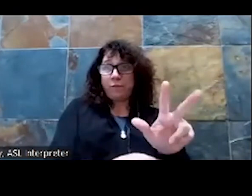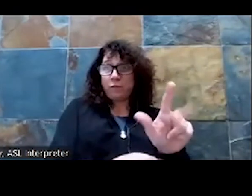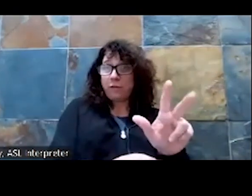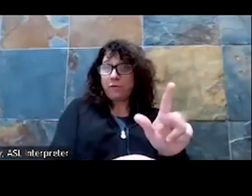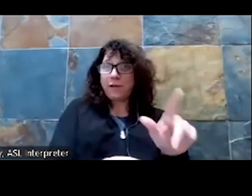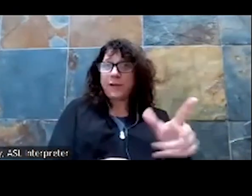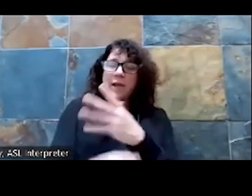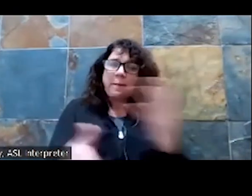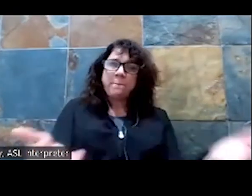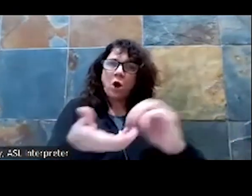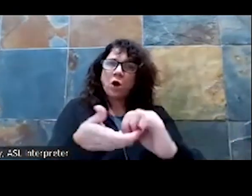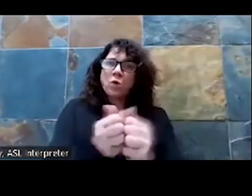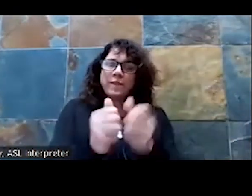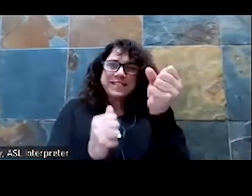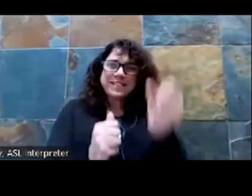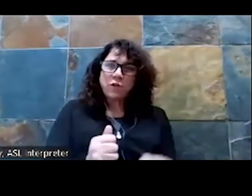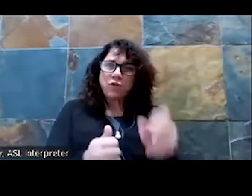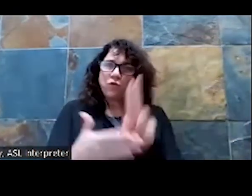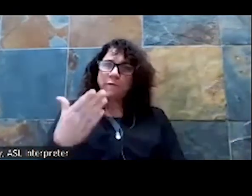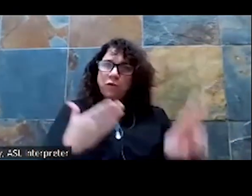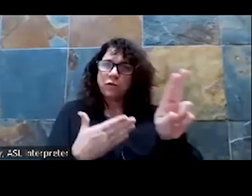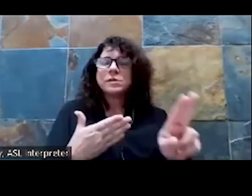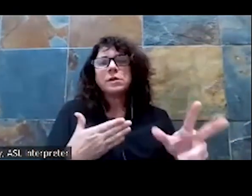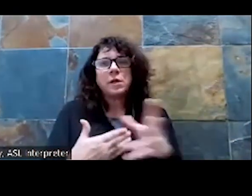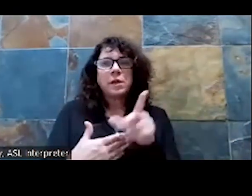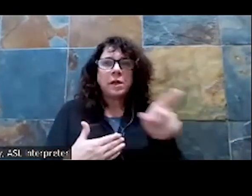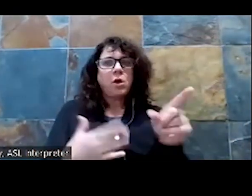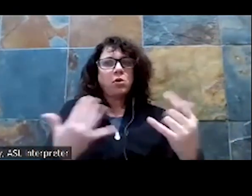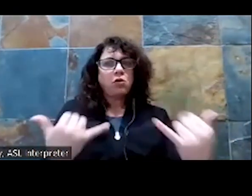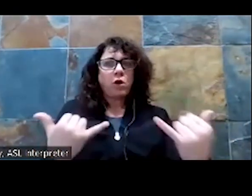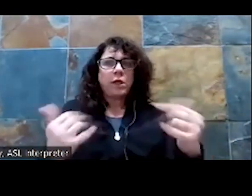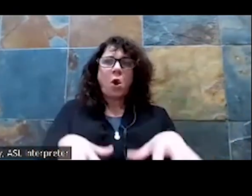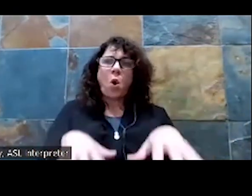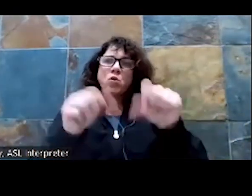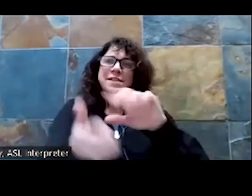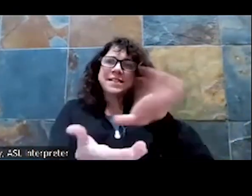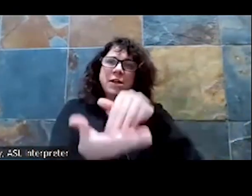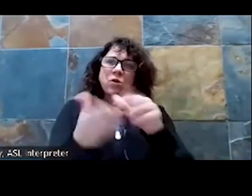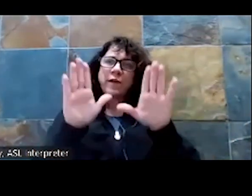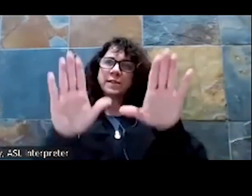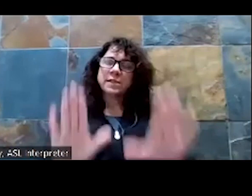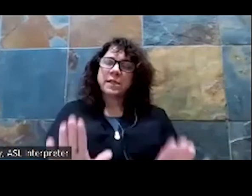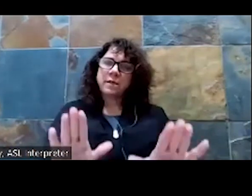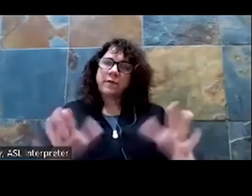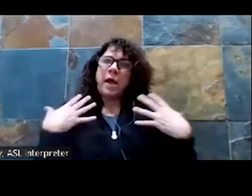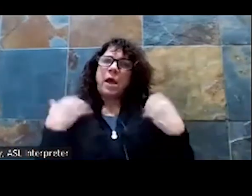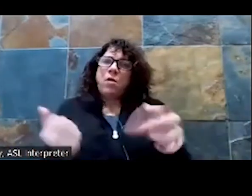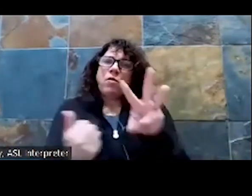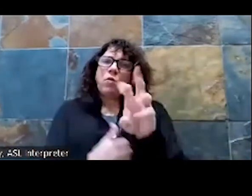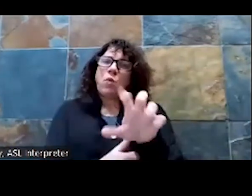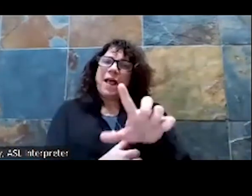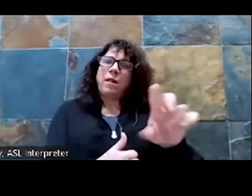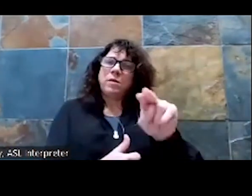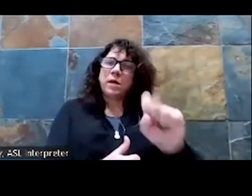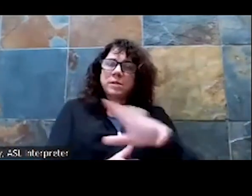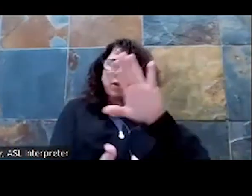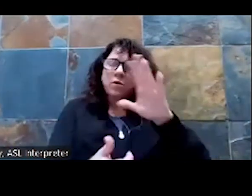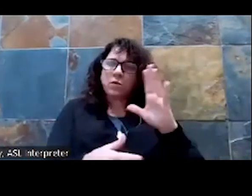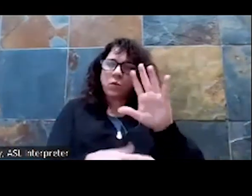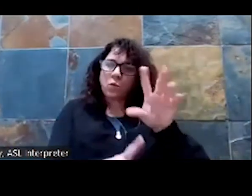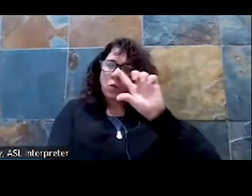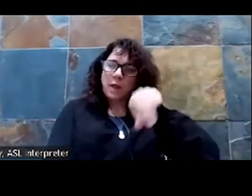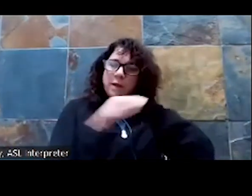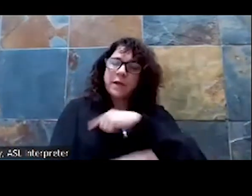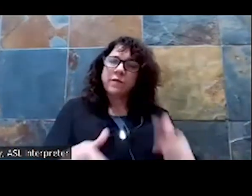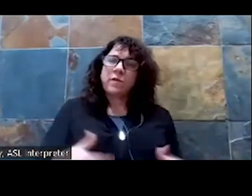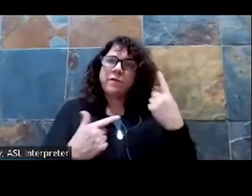in partnership with Southern University, which currently hosts a Center of Excellence on Health, Wellness, and Quality of Life for African